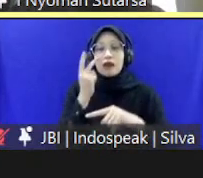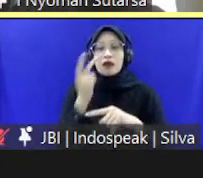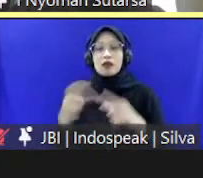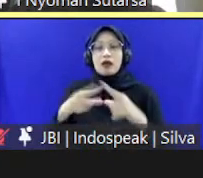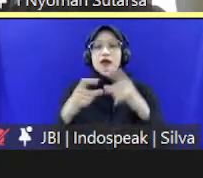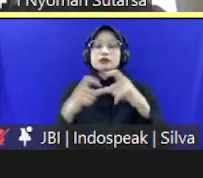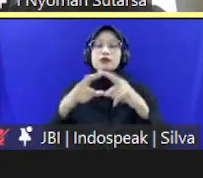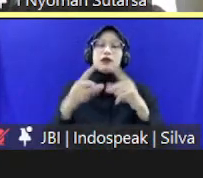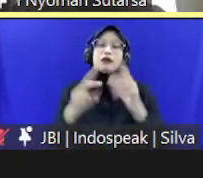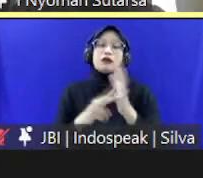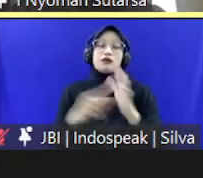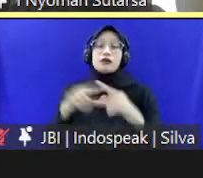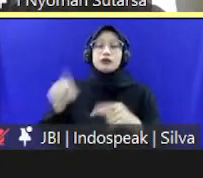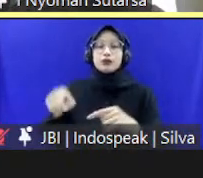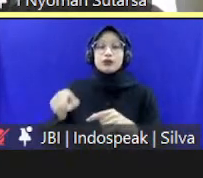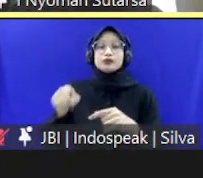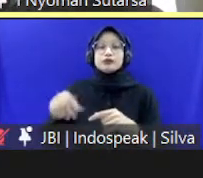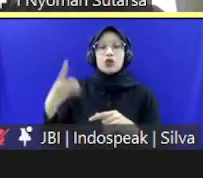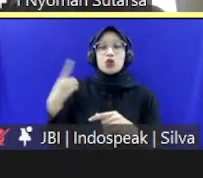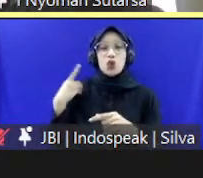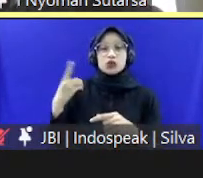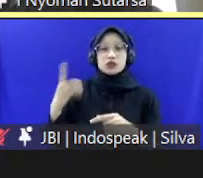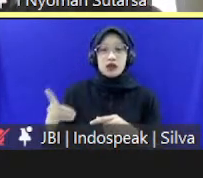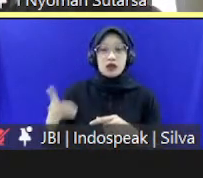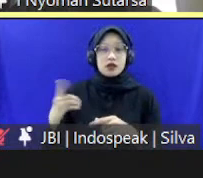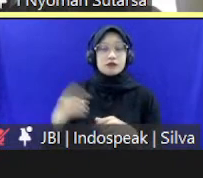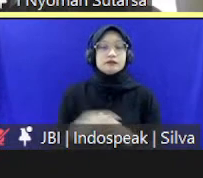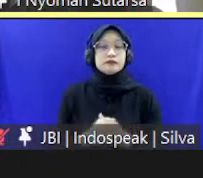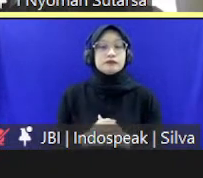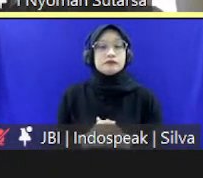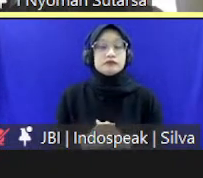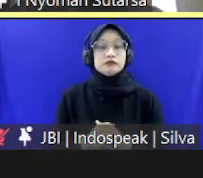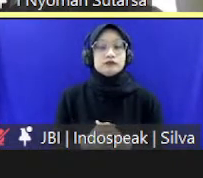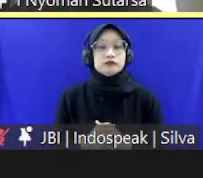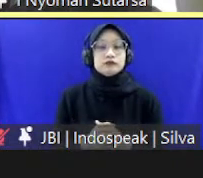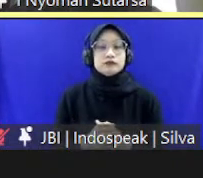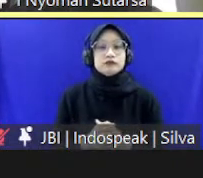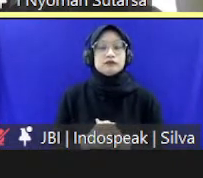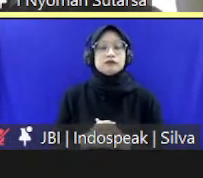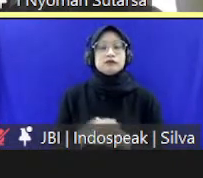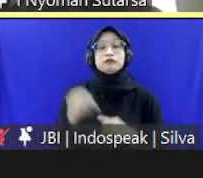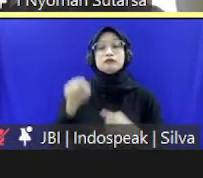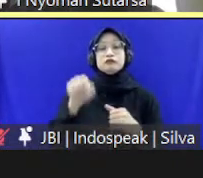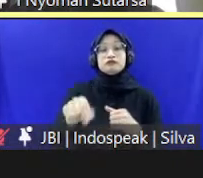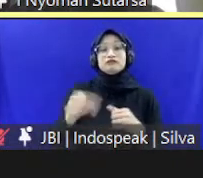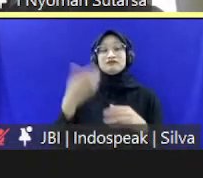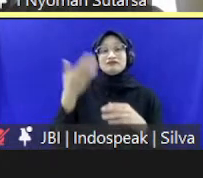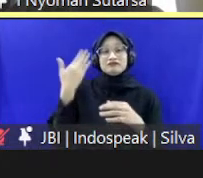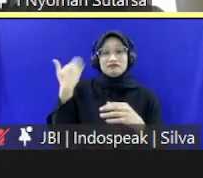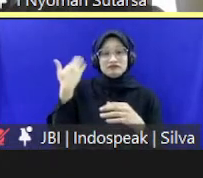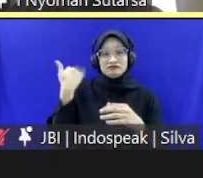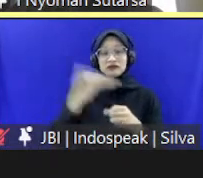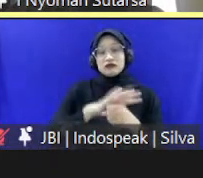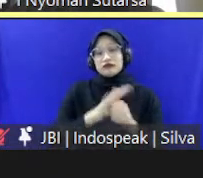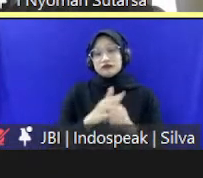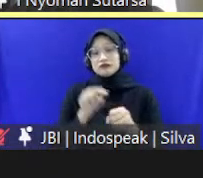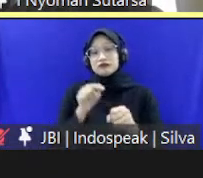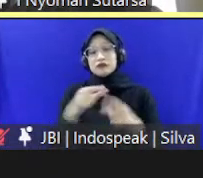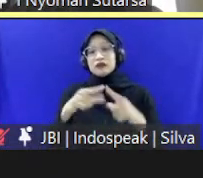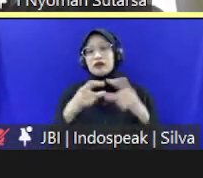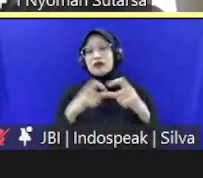In October 2016, Asana was admitted to Jembrana District Hospital with shortness of breath, and she was diagnosed with